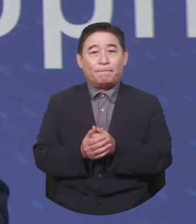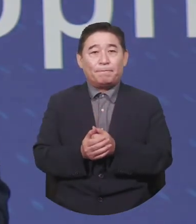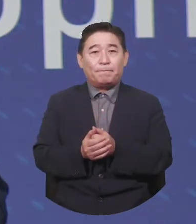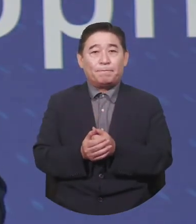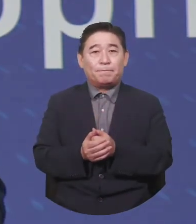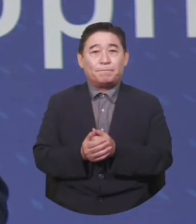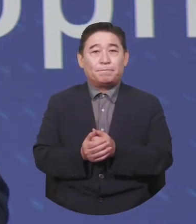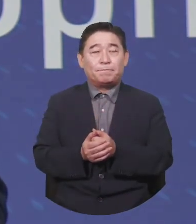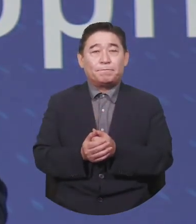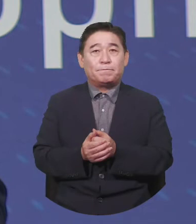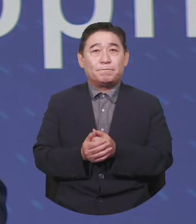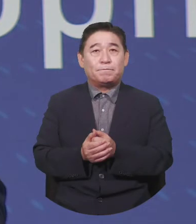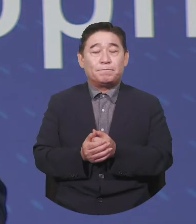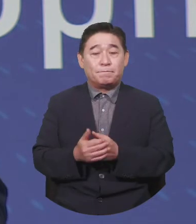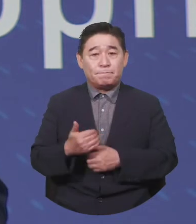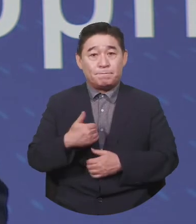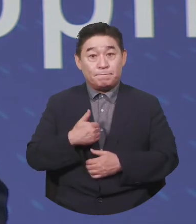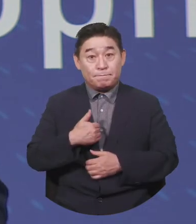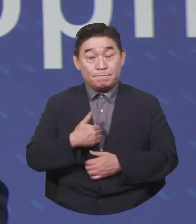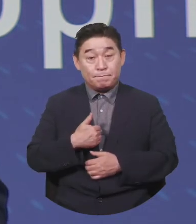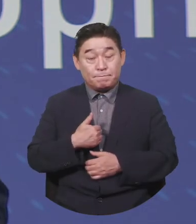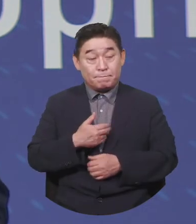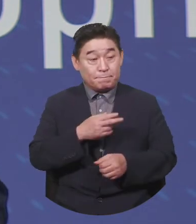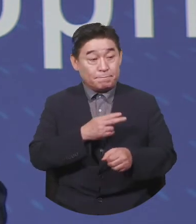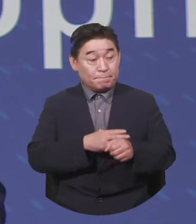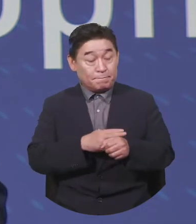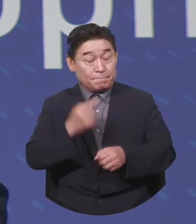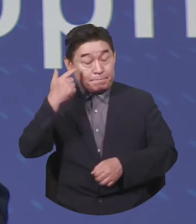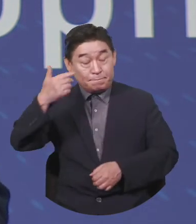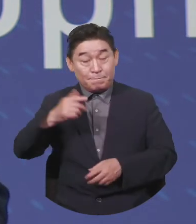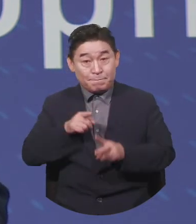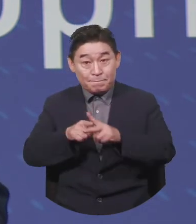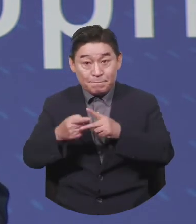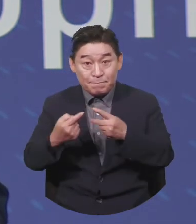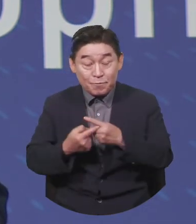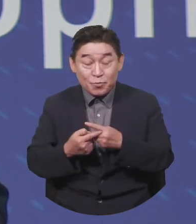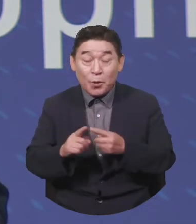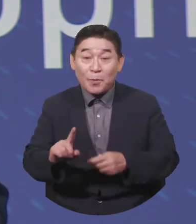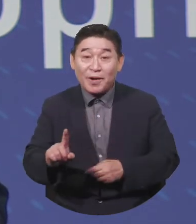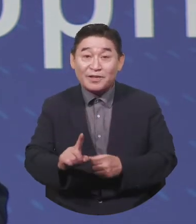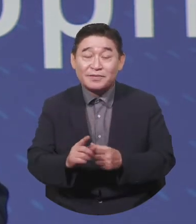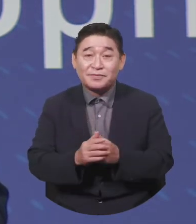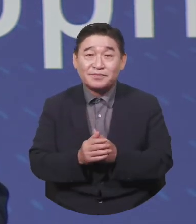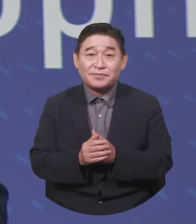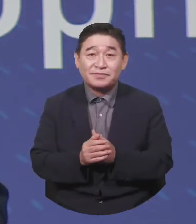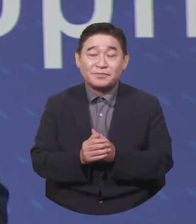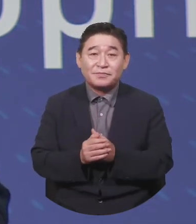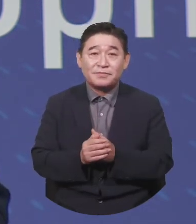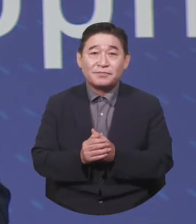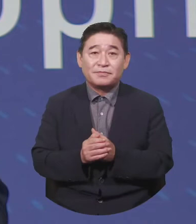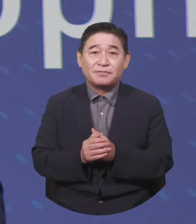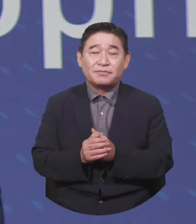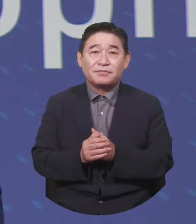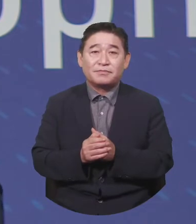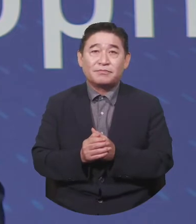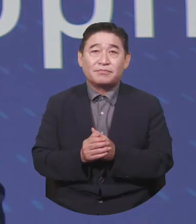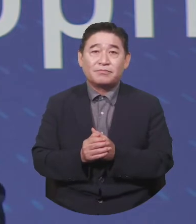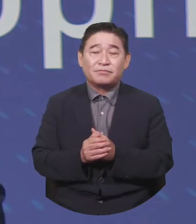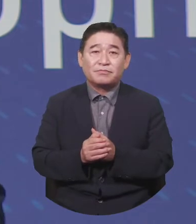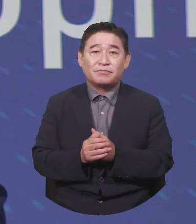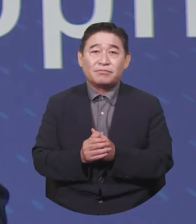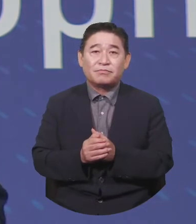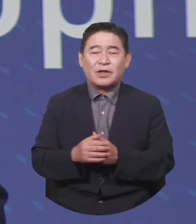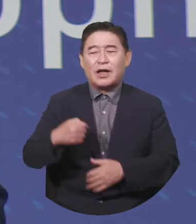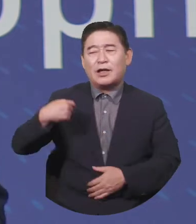my understanding, we need to have a good understanding how China is organizing its South-South